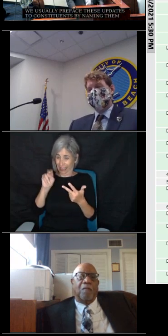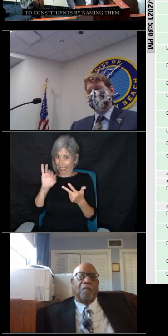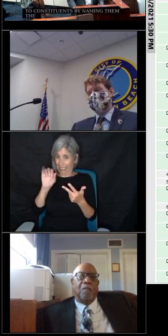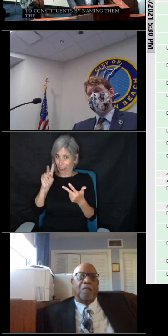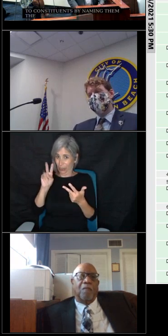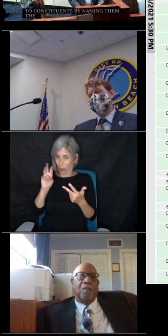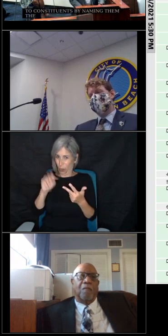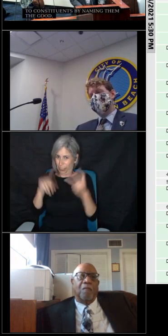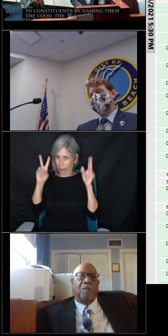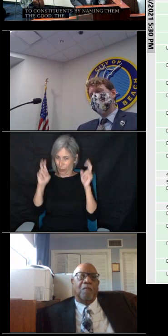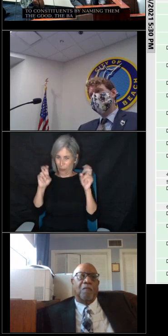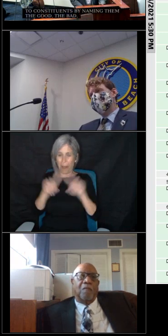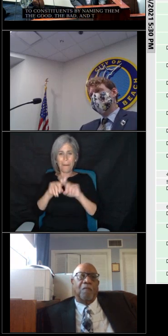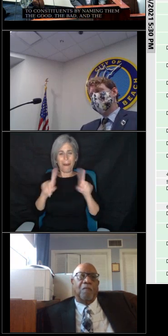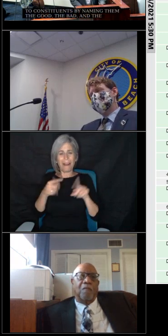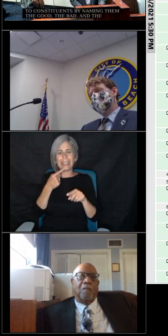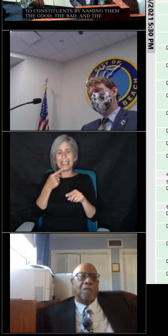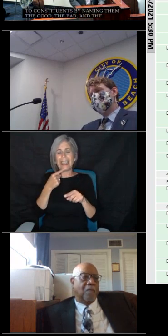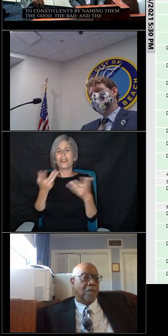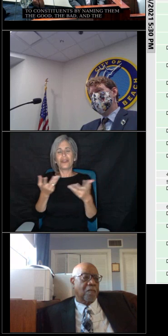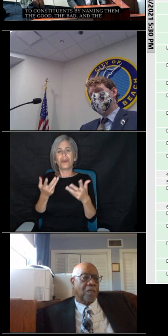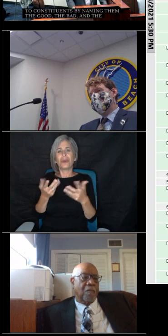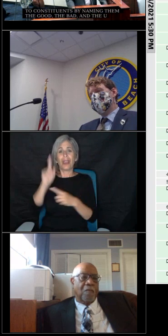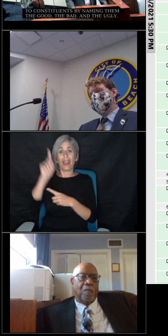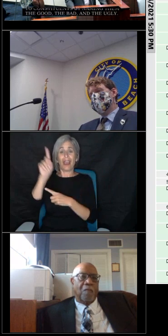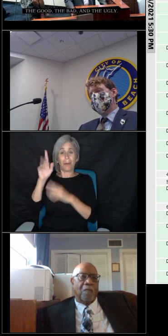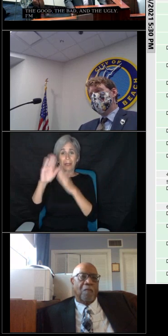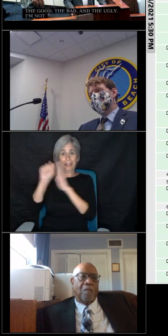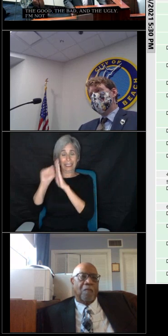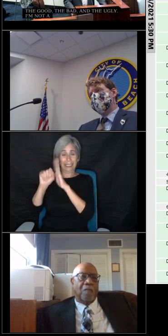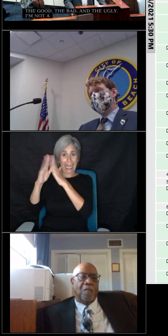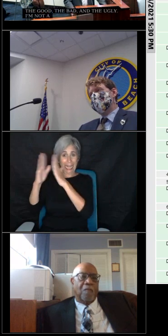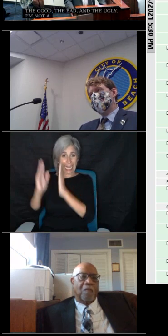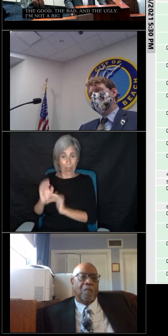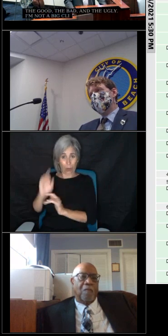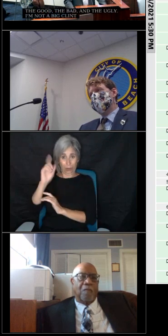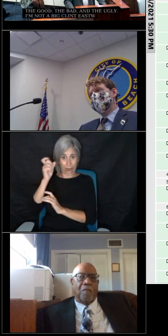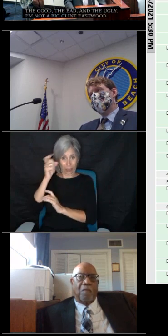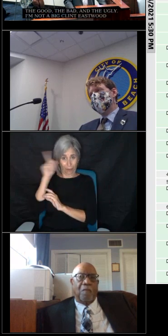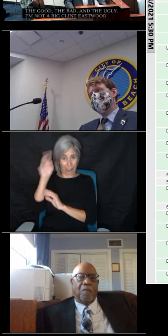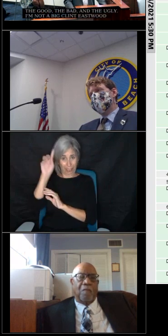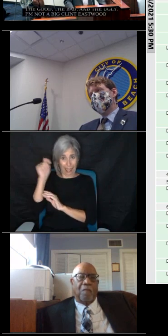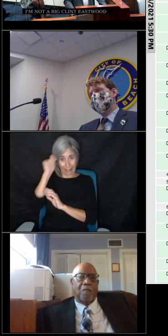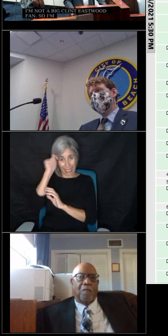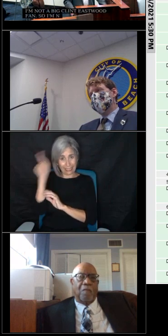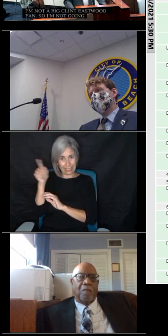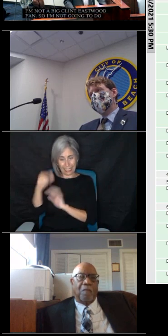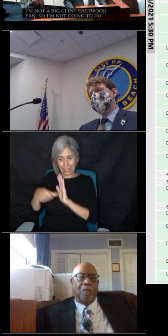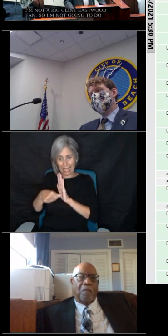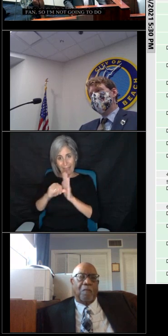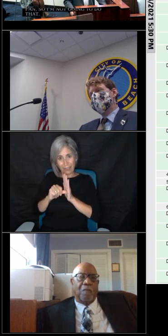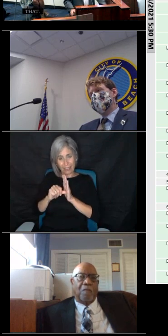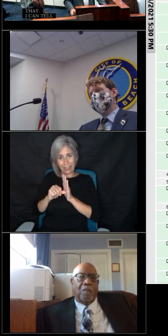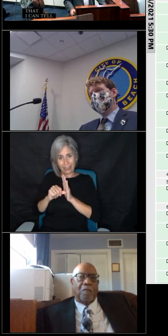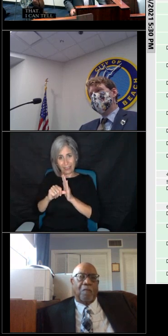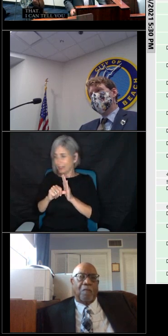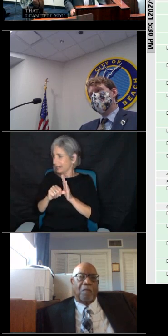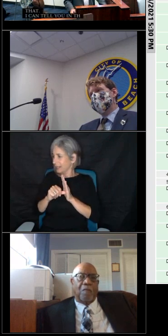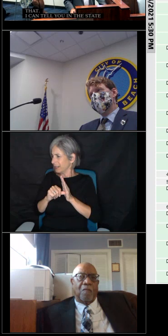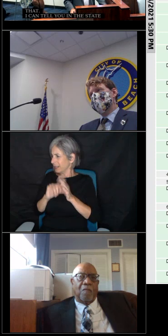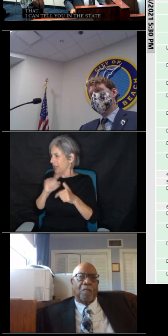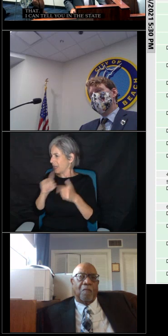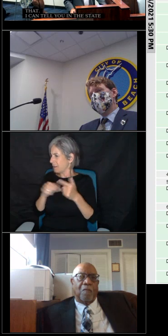do that. But I can tell you this up there at the State House, that the emphasis is on taking